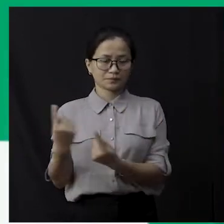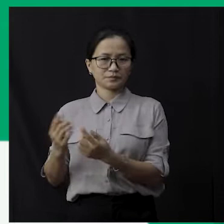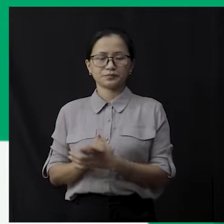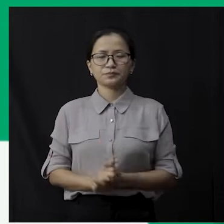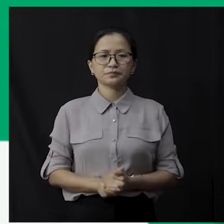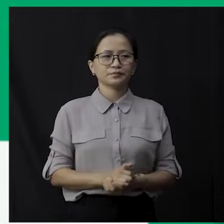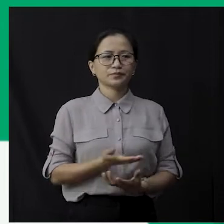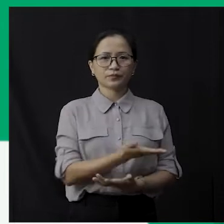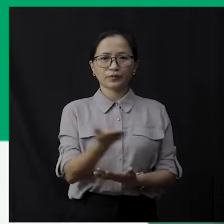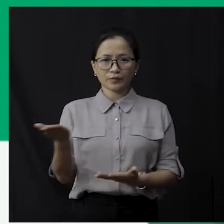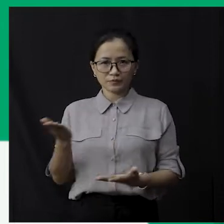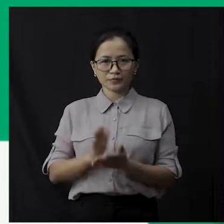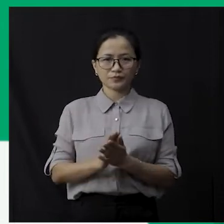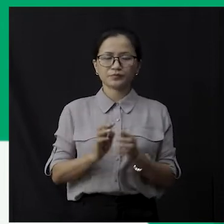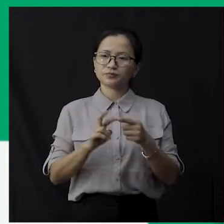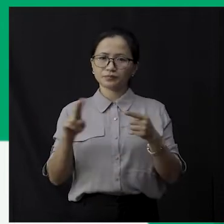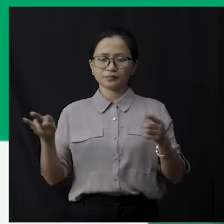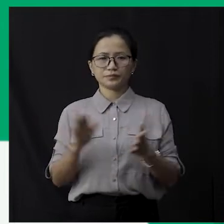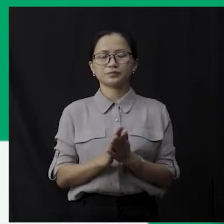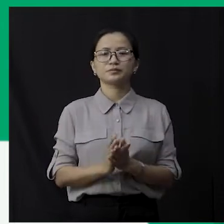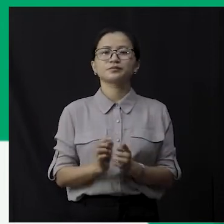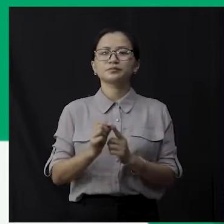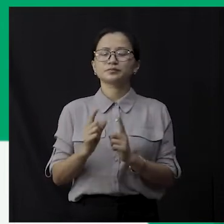type of land are called plains.